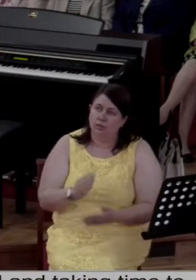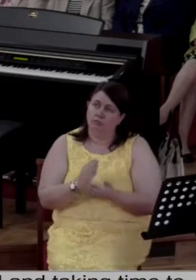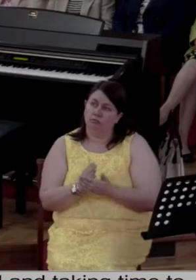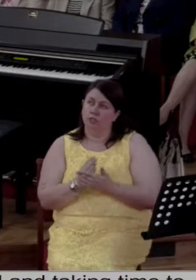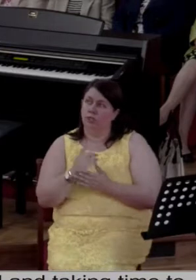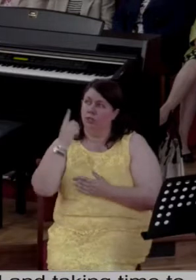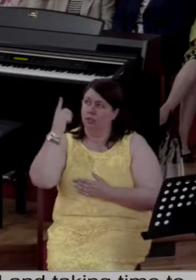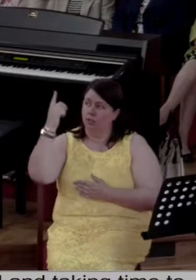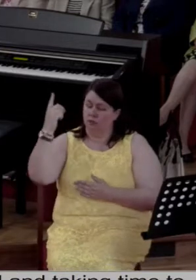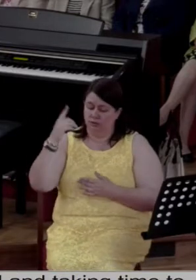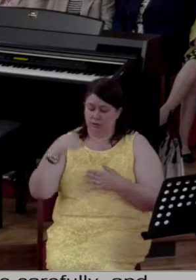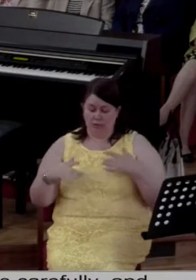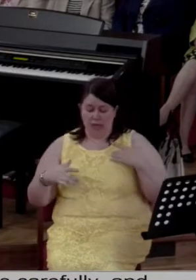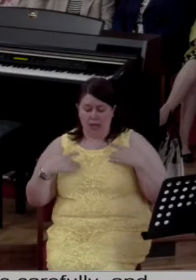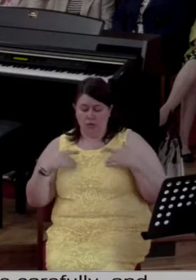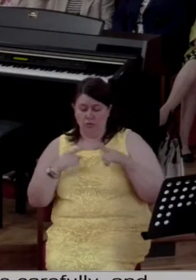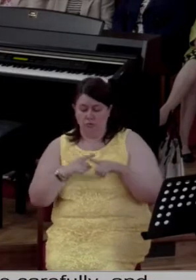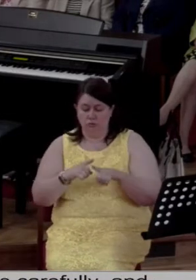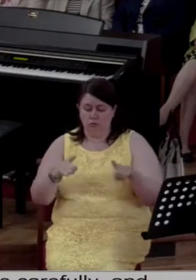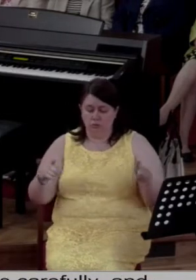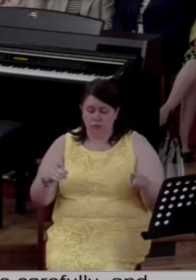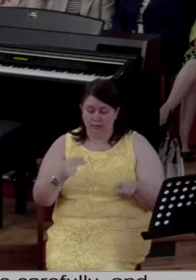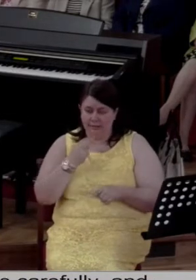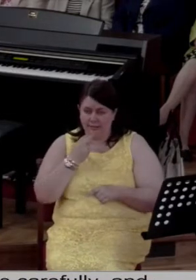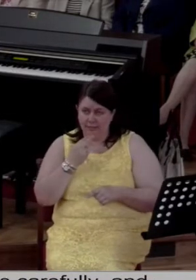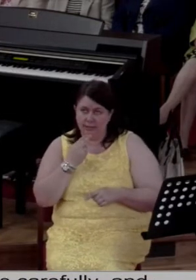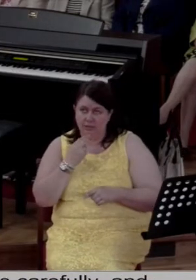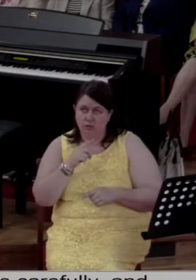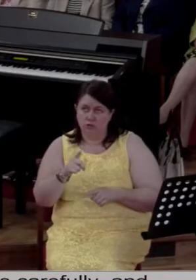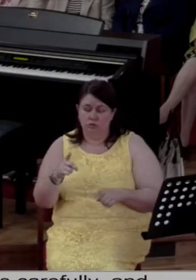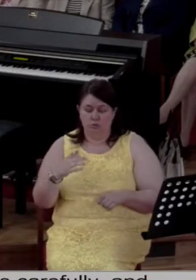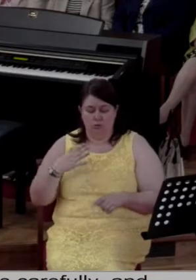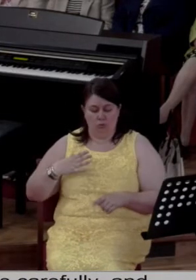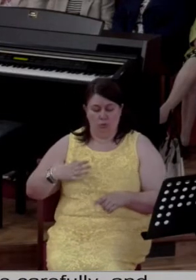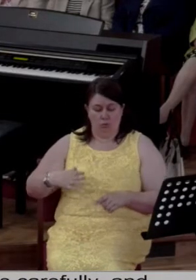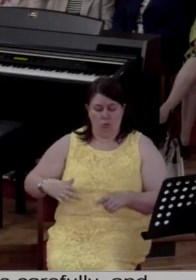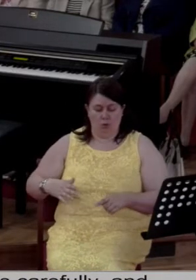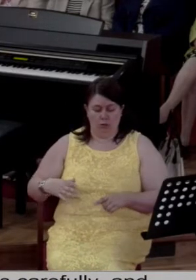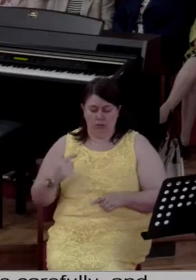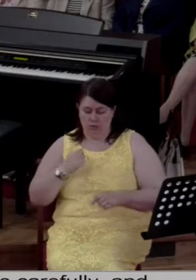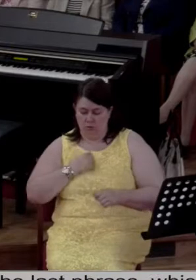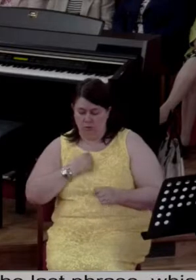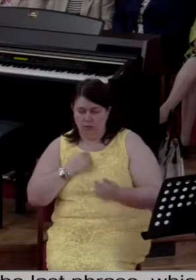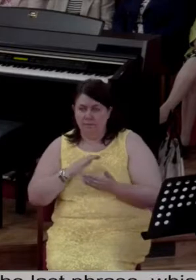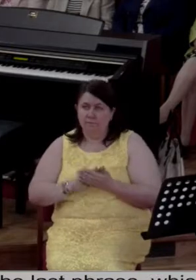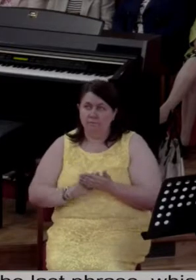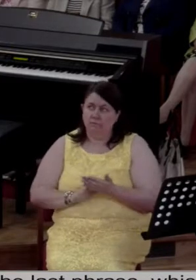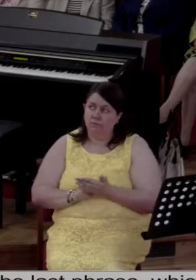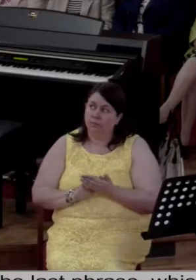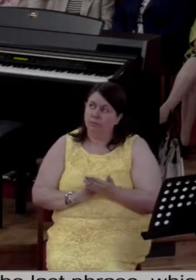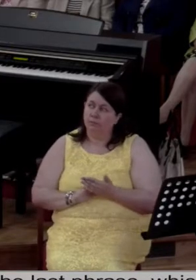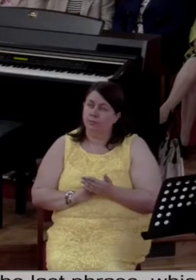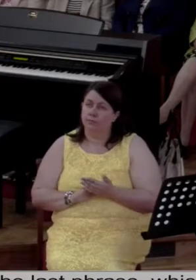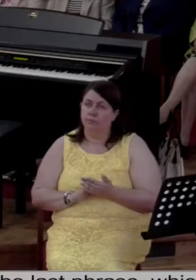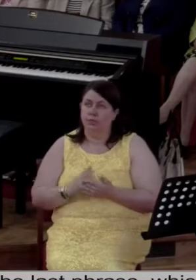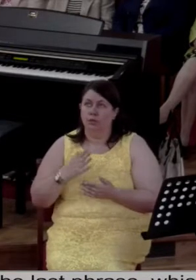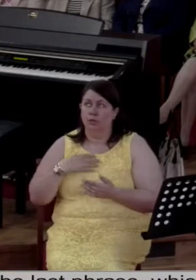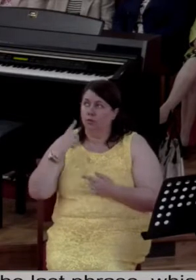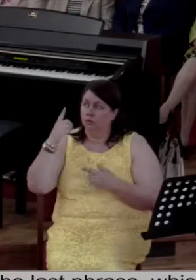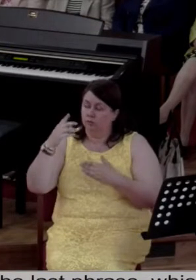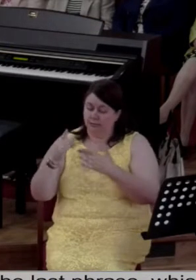all of our needs, our daily bread, our desire for forgiveness, our requirement to be